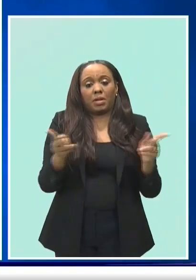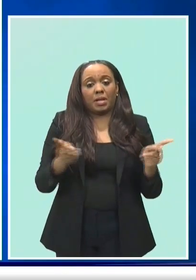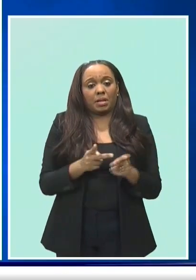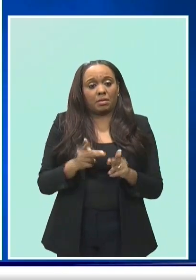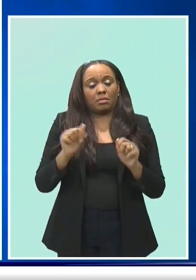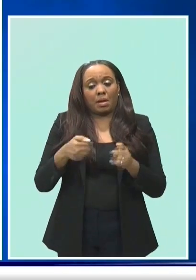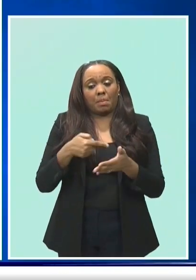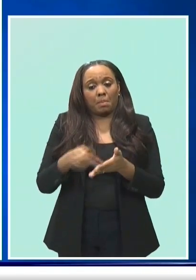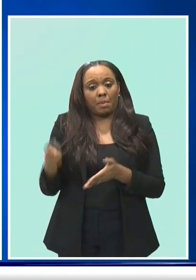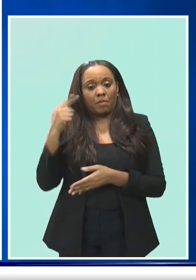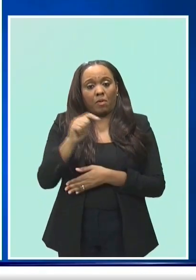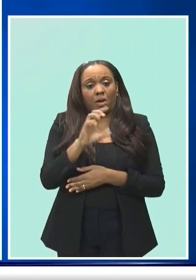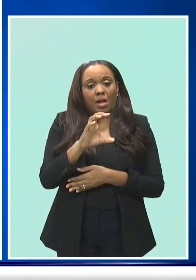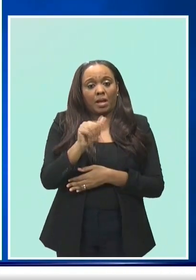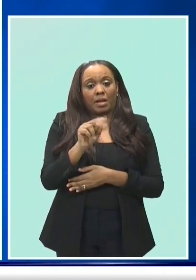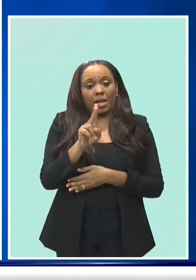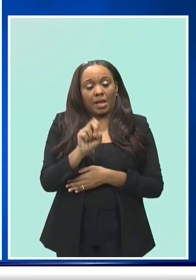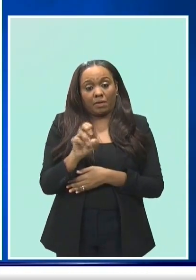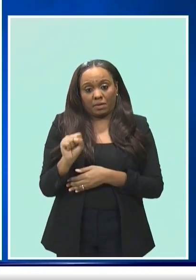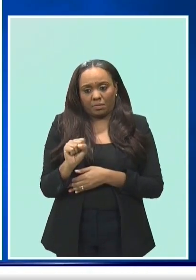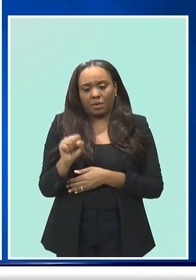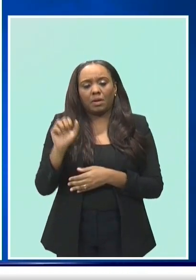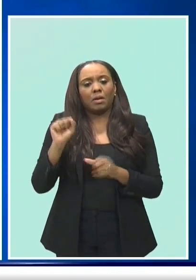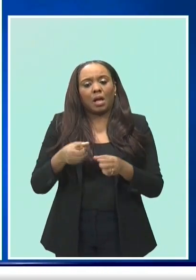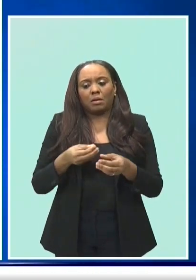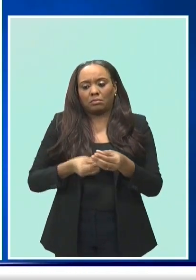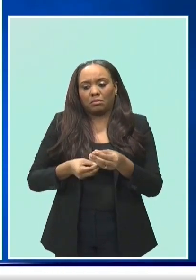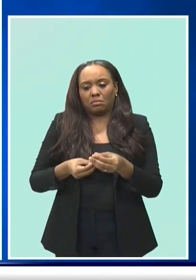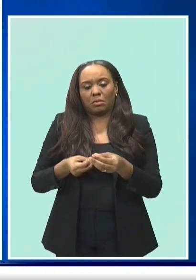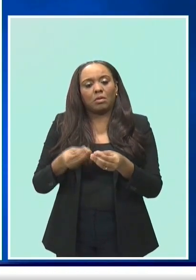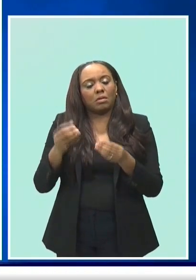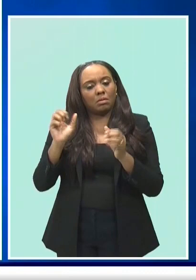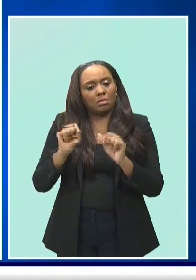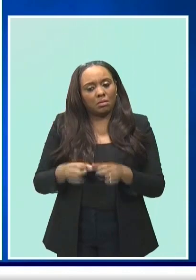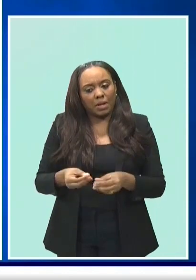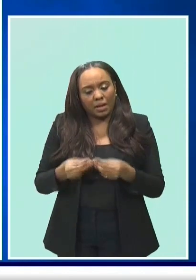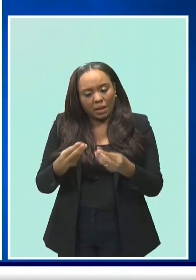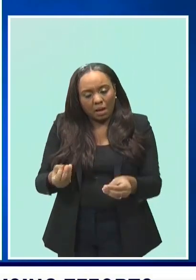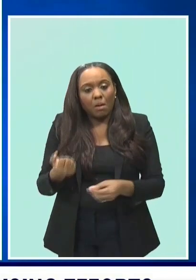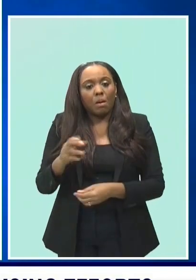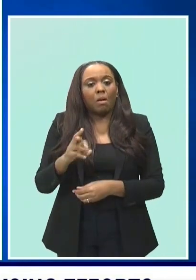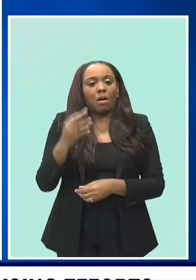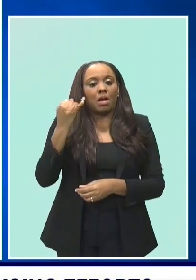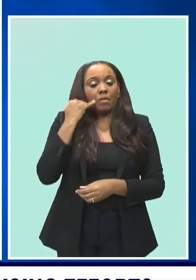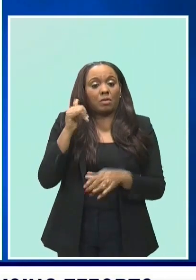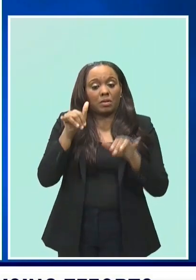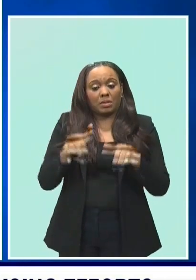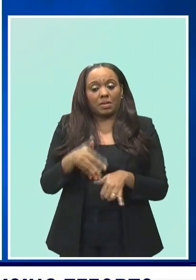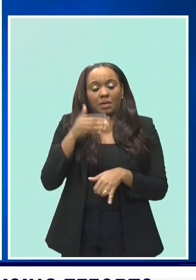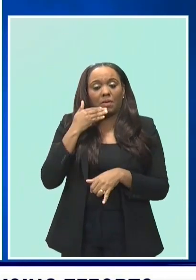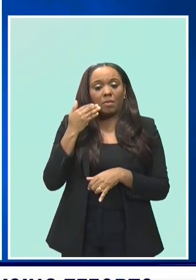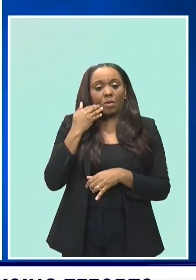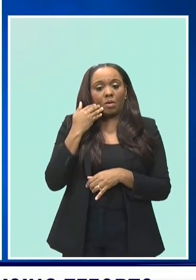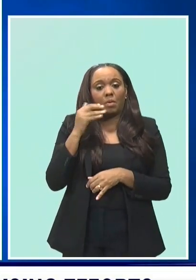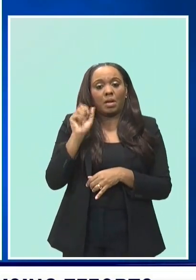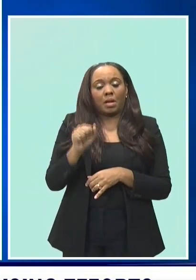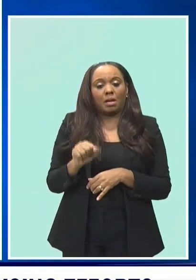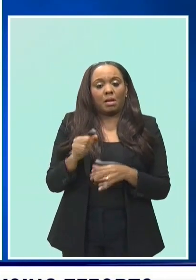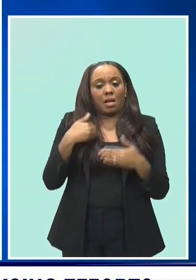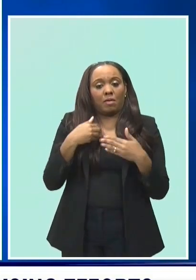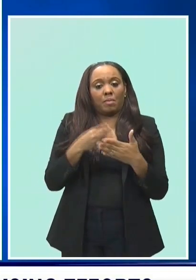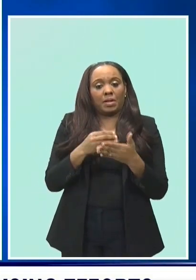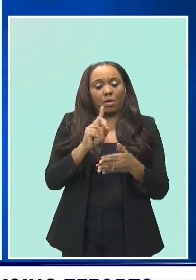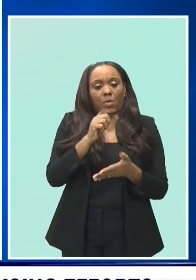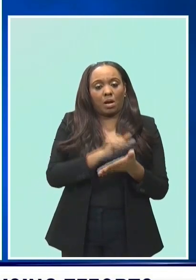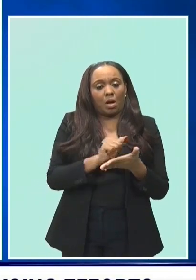or from the convenience of their home, they can transfer funds into the Cave Shepherd card mobile account that was created for Rise